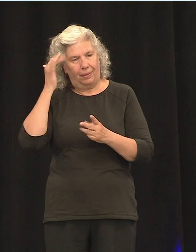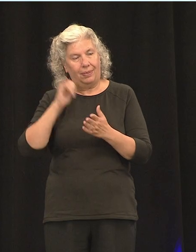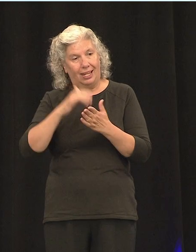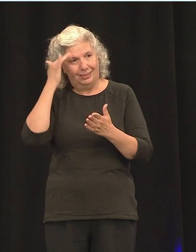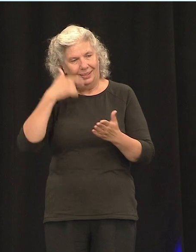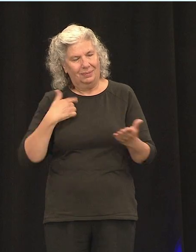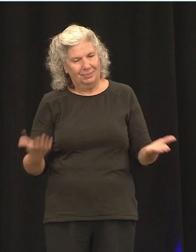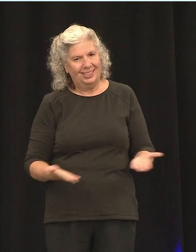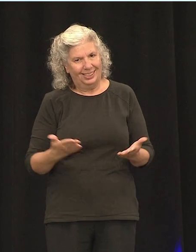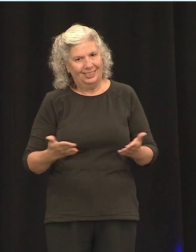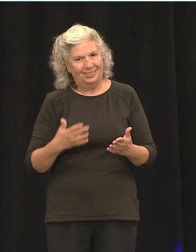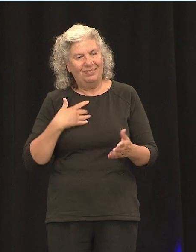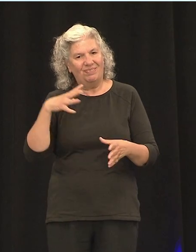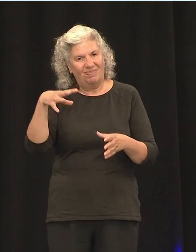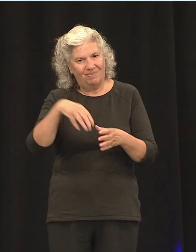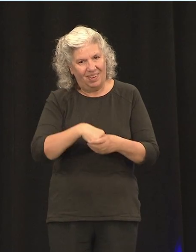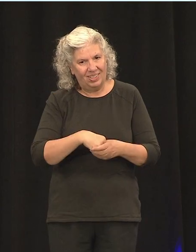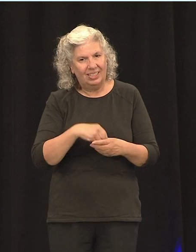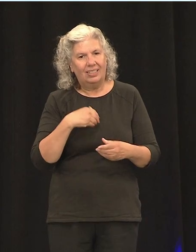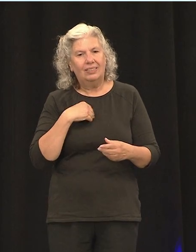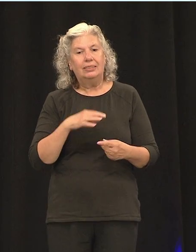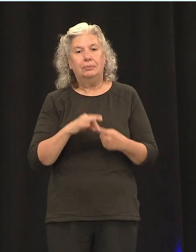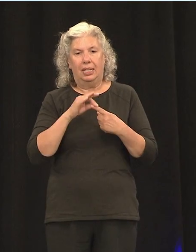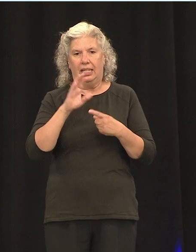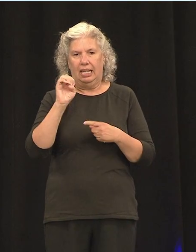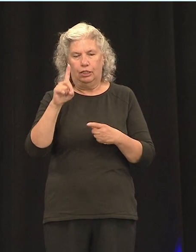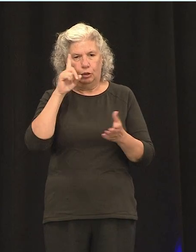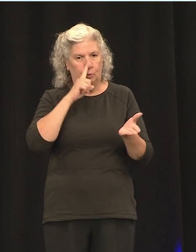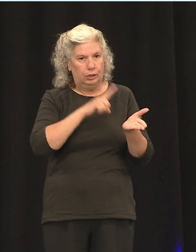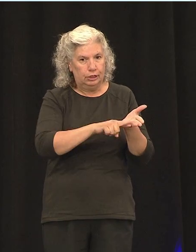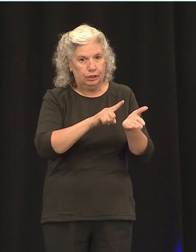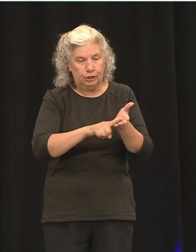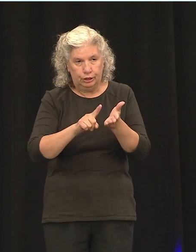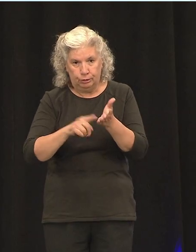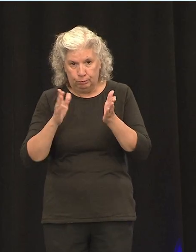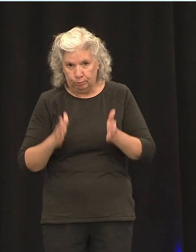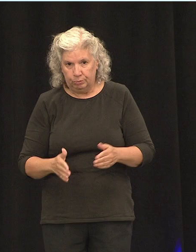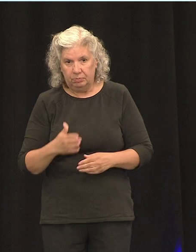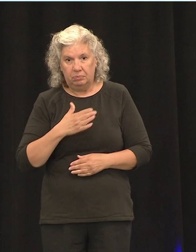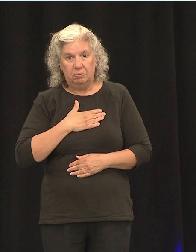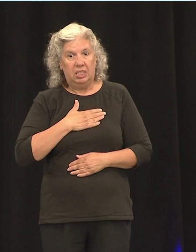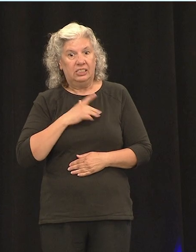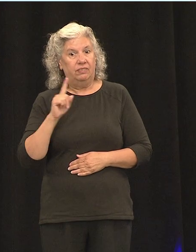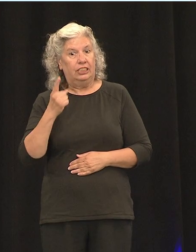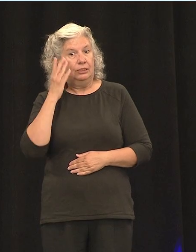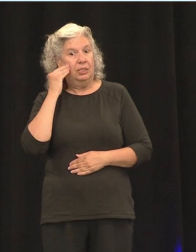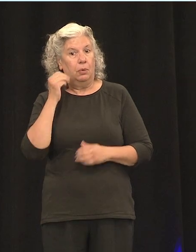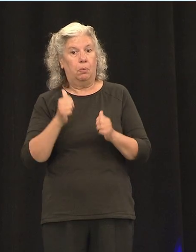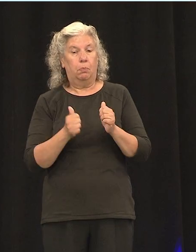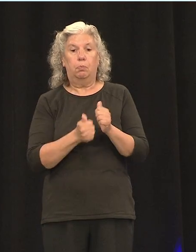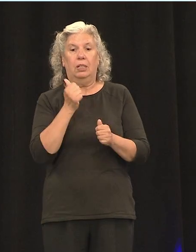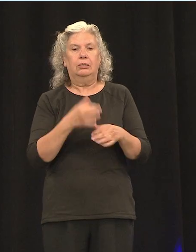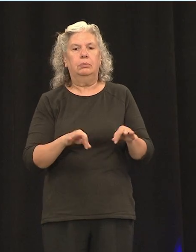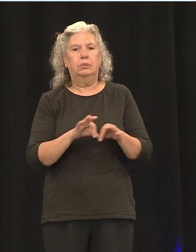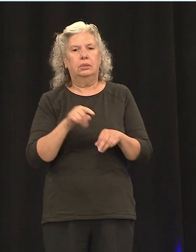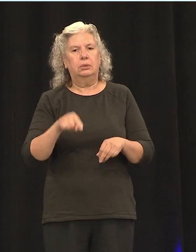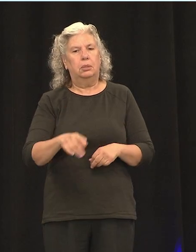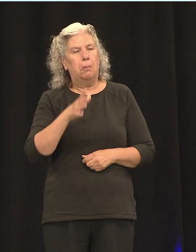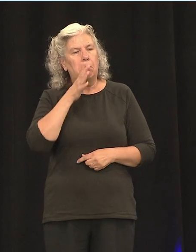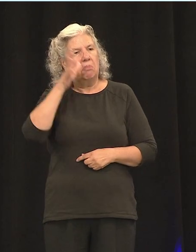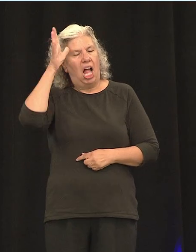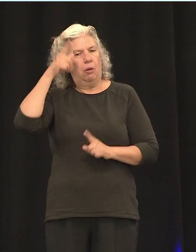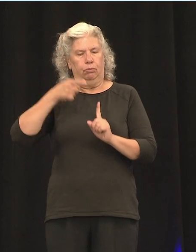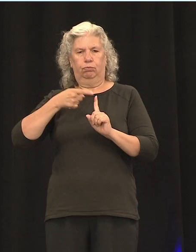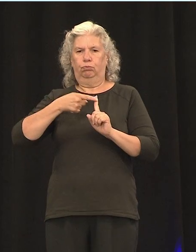researcher. Because of my experiences as a parent, first and foremost, I went back to school and became a special education